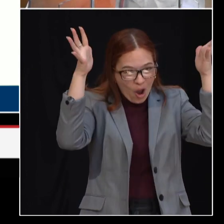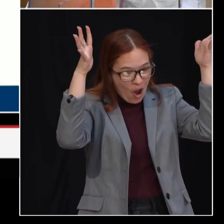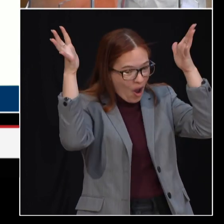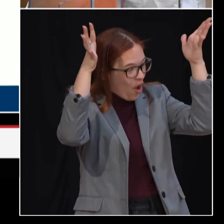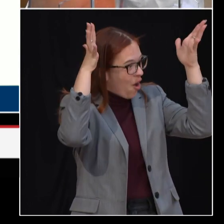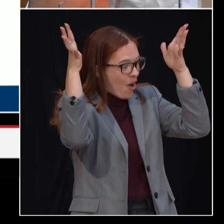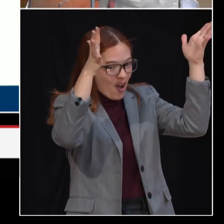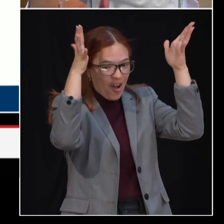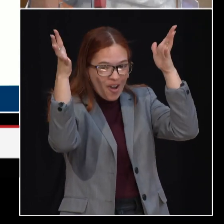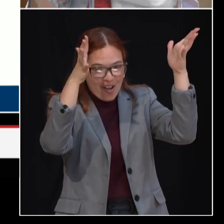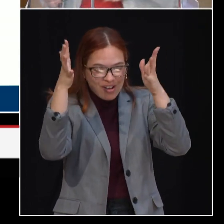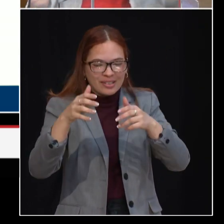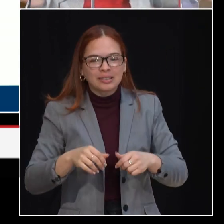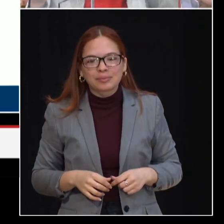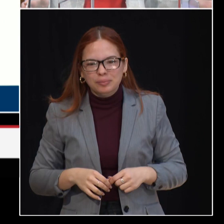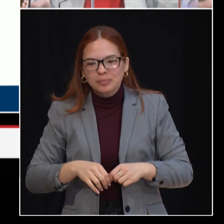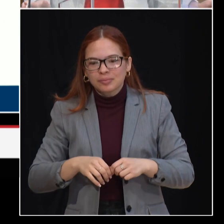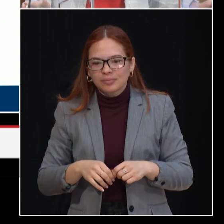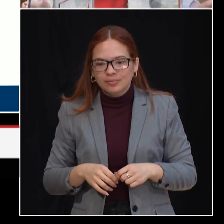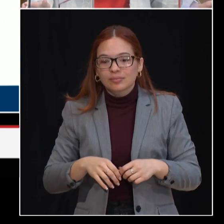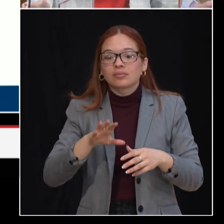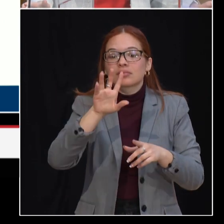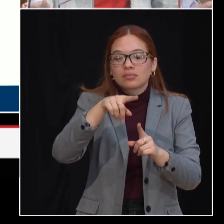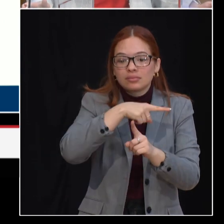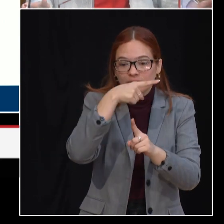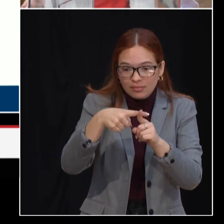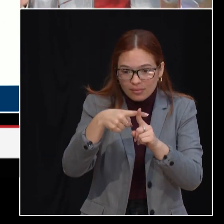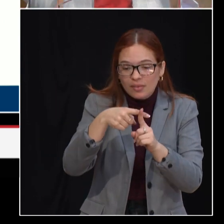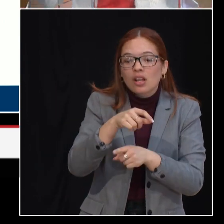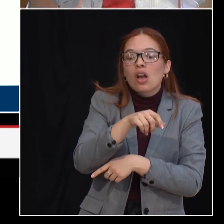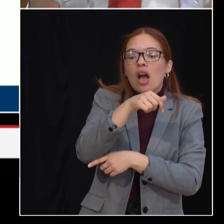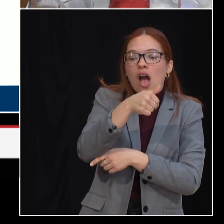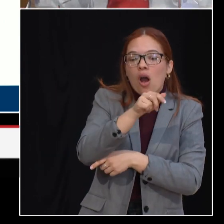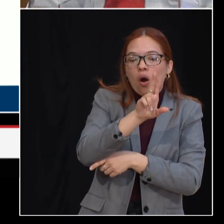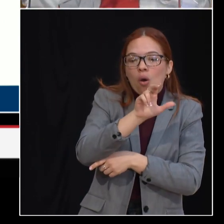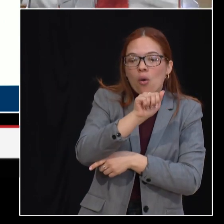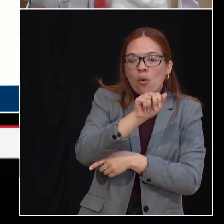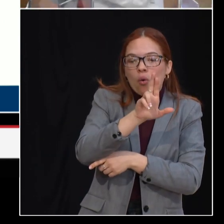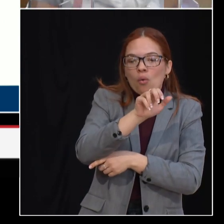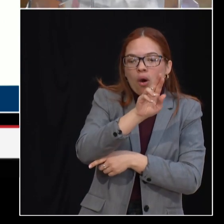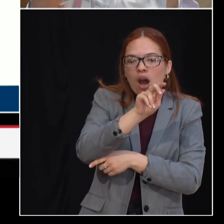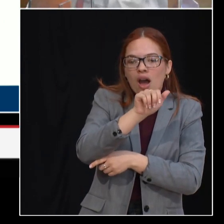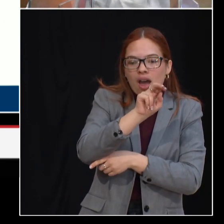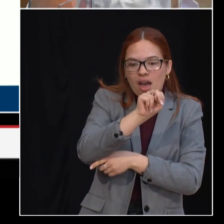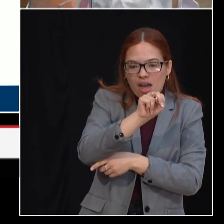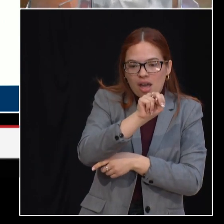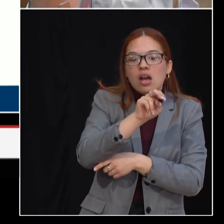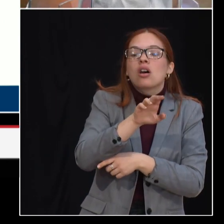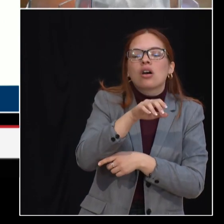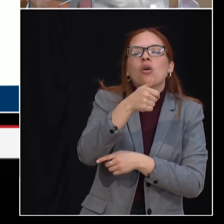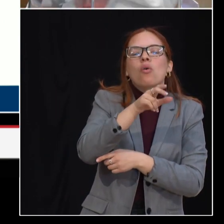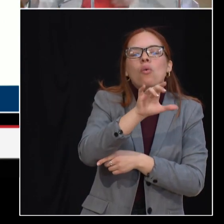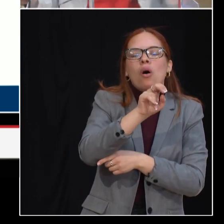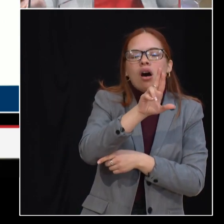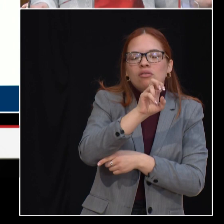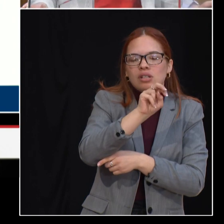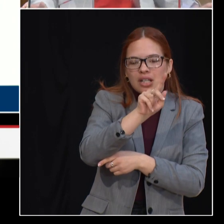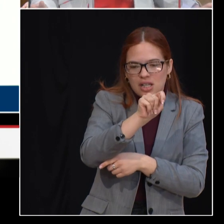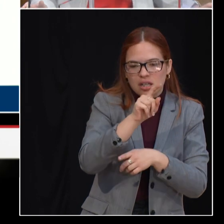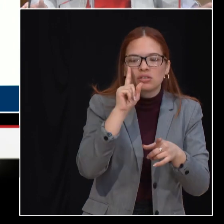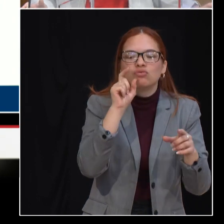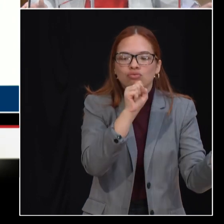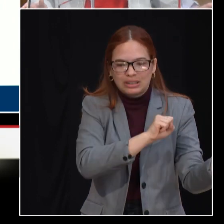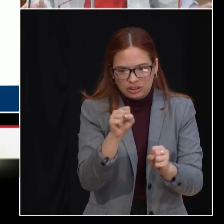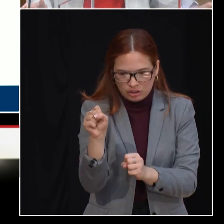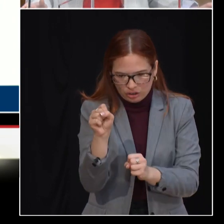round. And Quadrant Strategies. So all of these companies, thank you Quadrant, are here today.